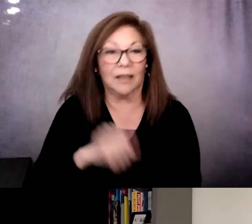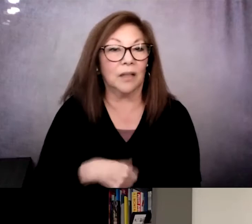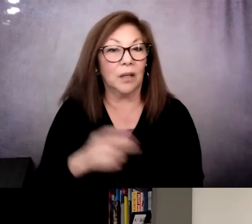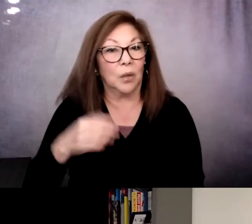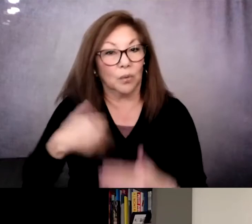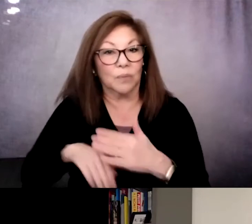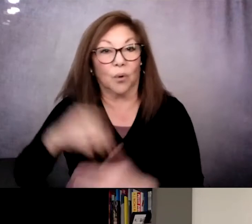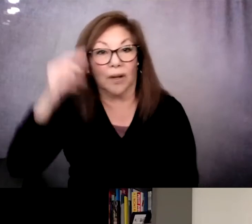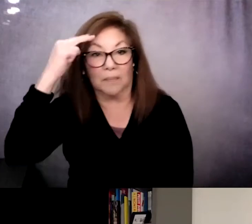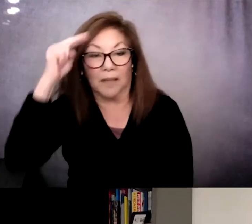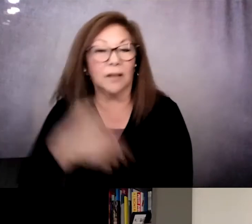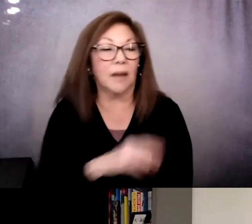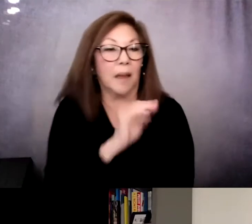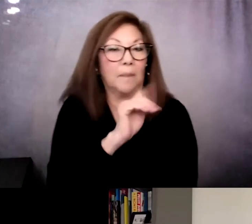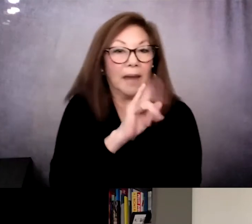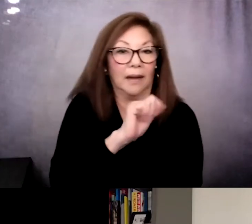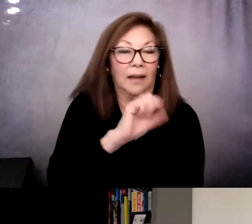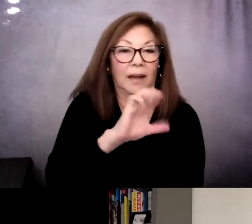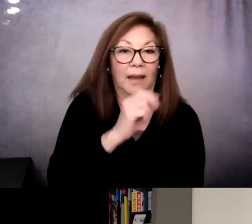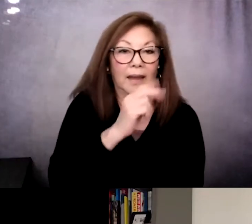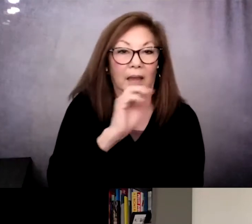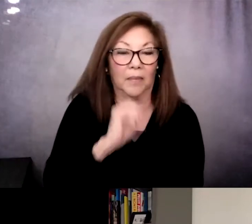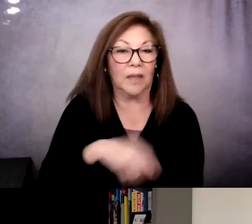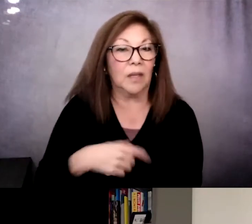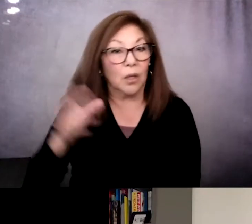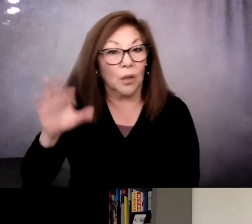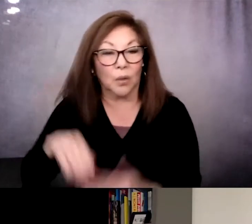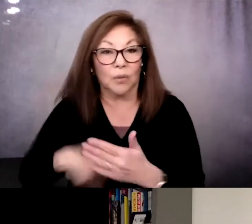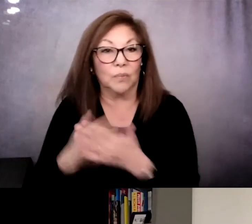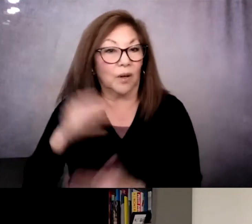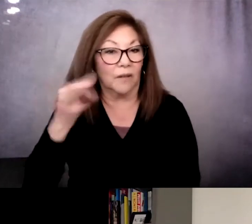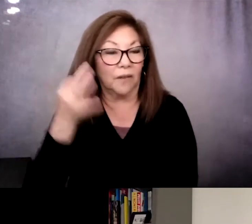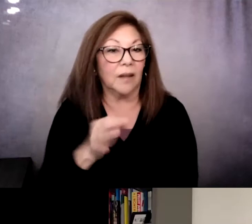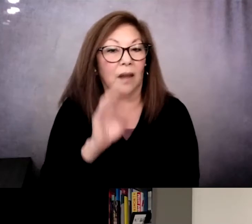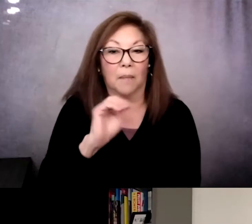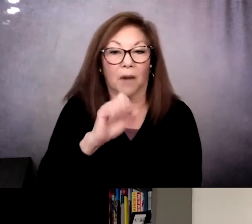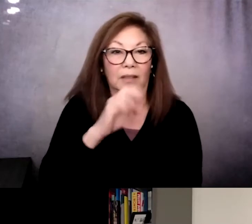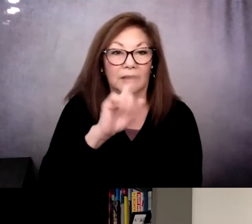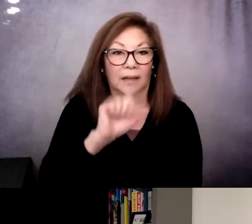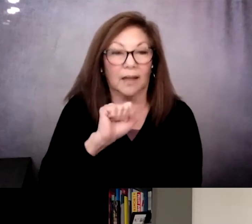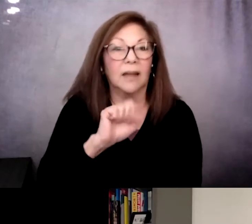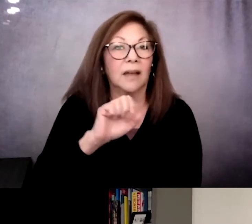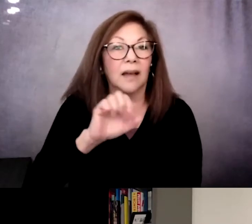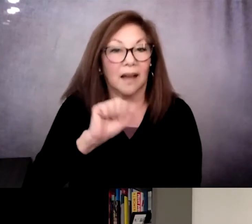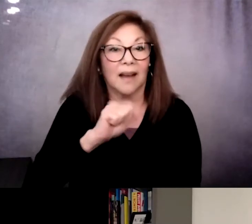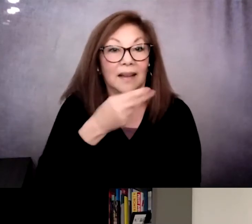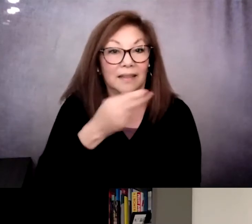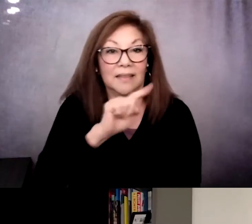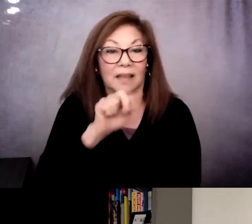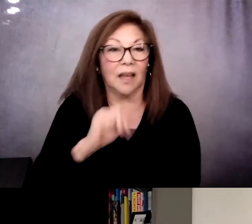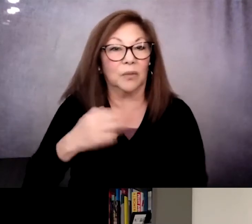Mexico, Madeleine Kamen, who was born in France, Marcella Hazan, who was born in Italy,